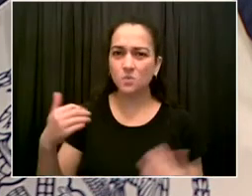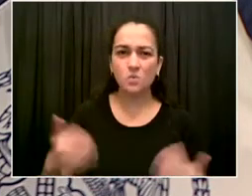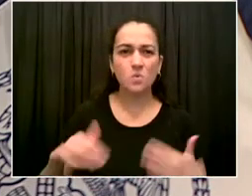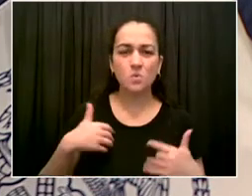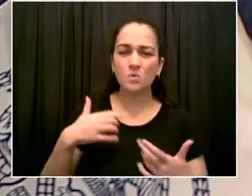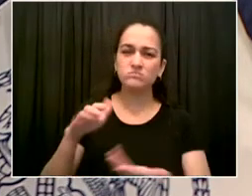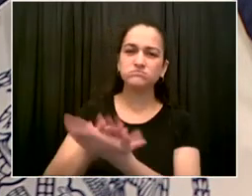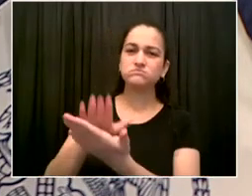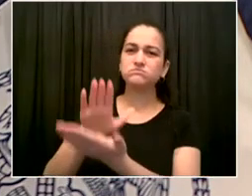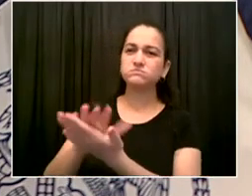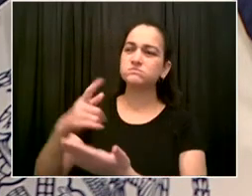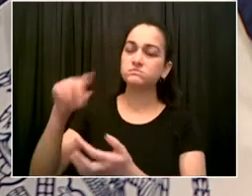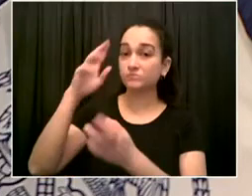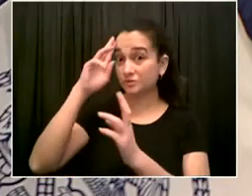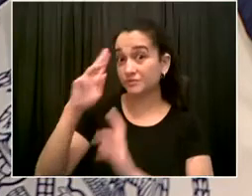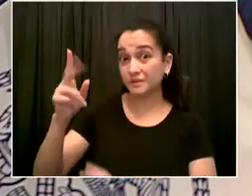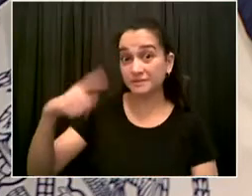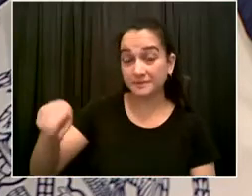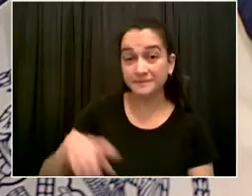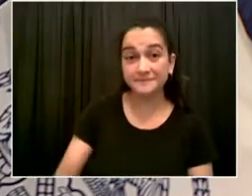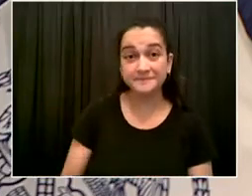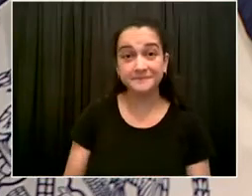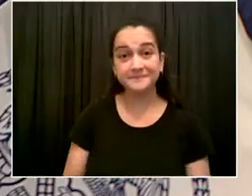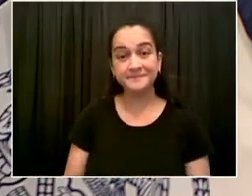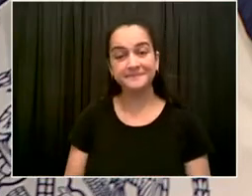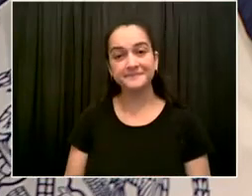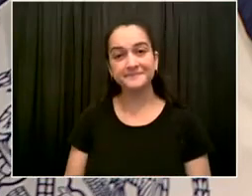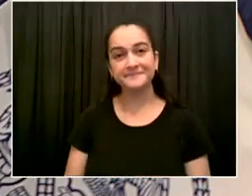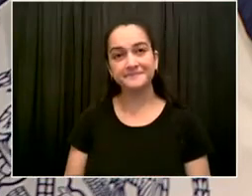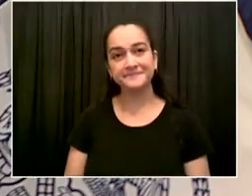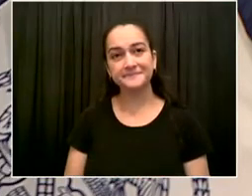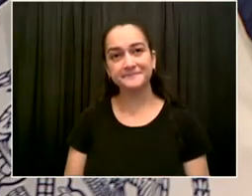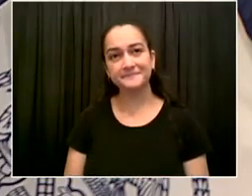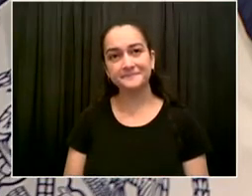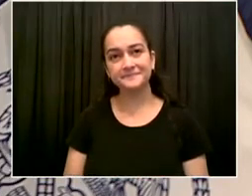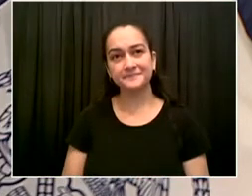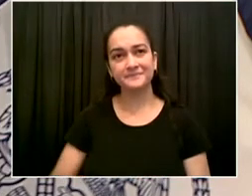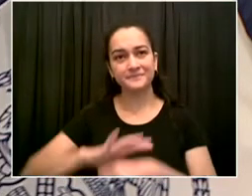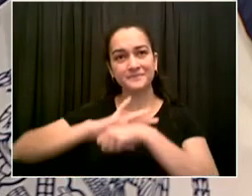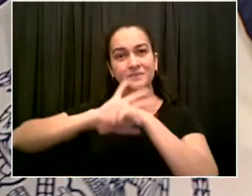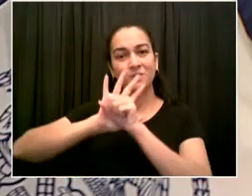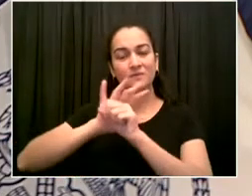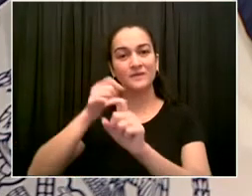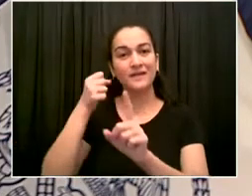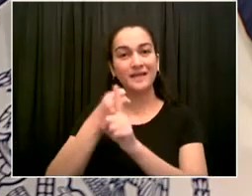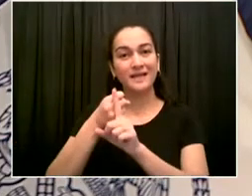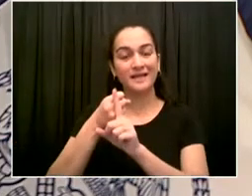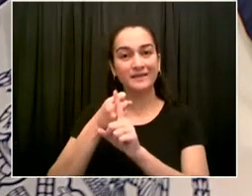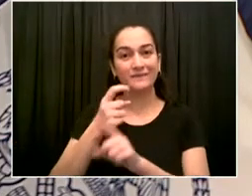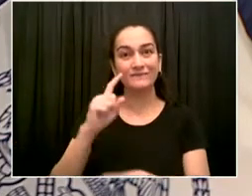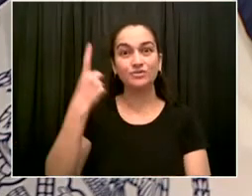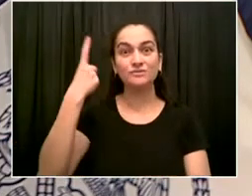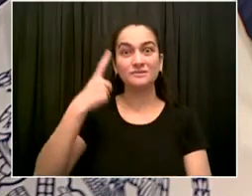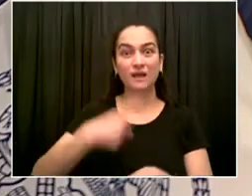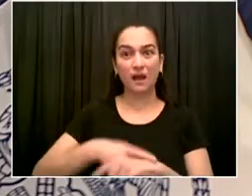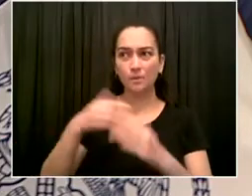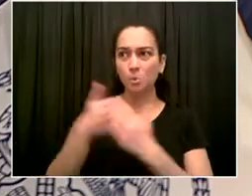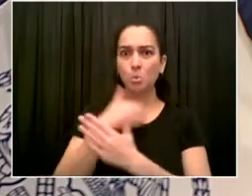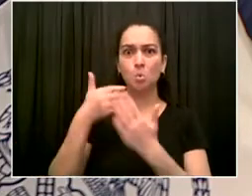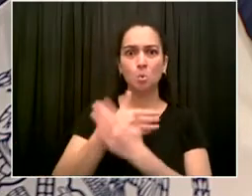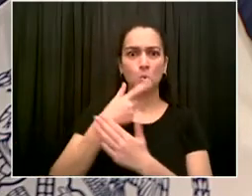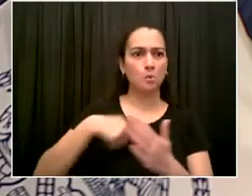all, none of us anticipated anywhere anything like this. And we needed federal leadership that wasn't